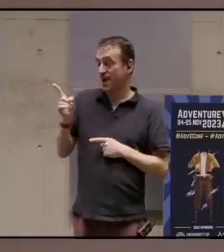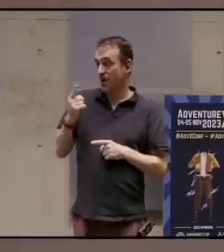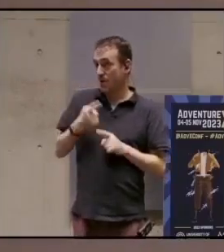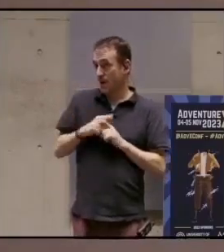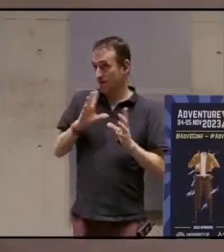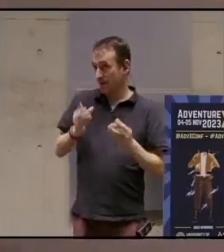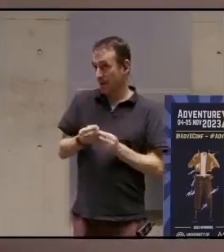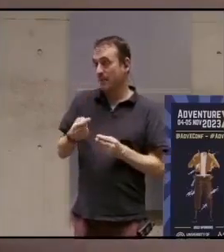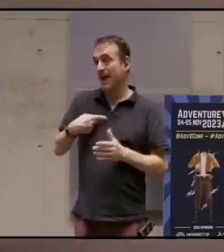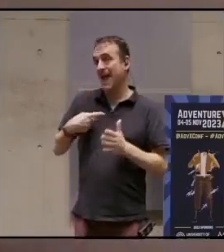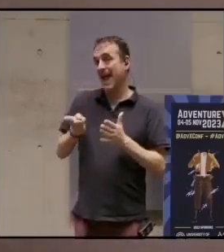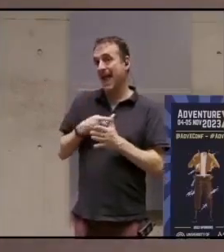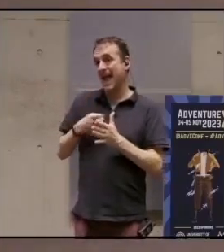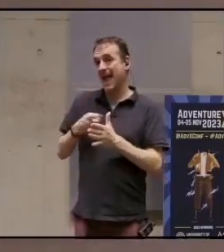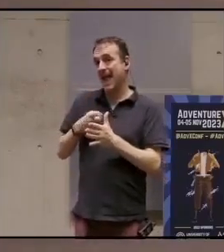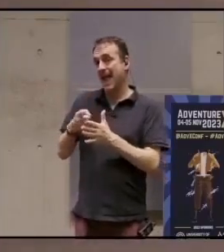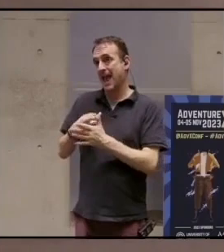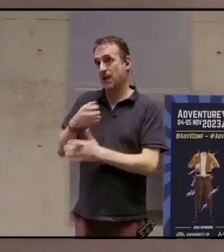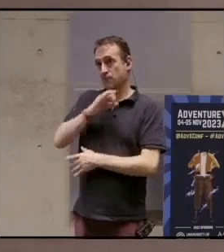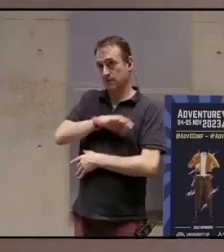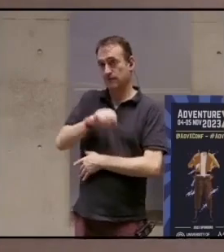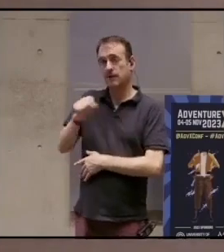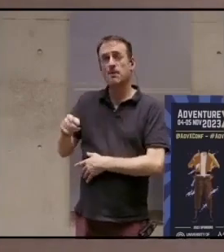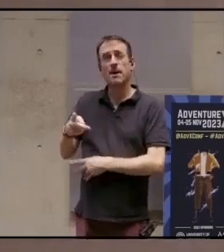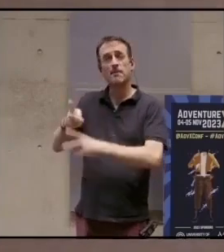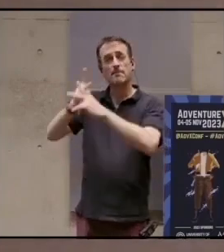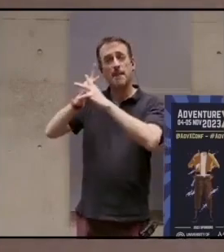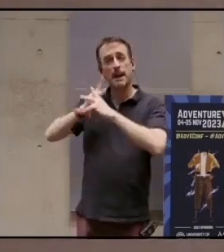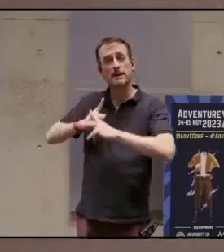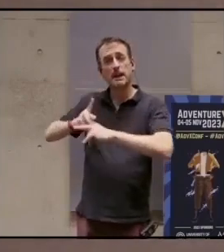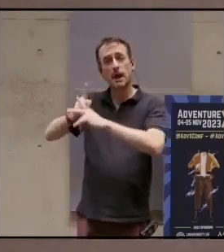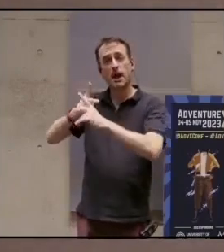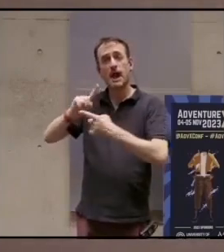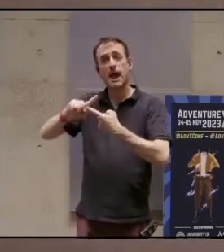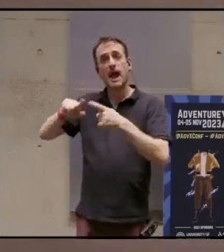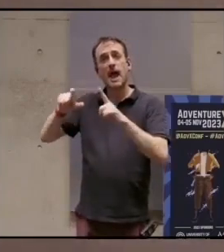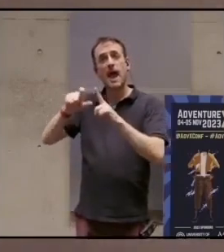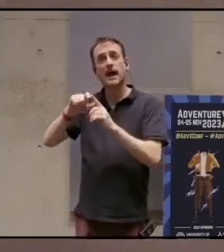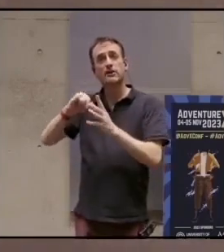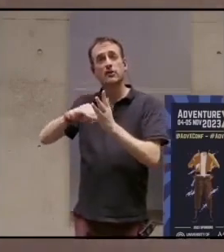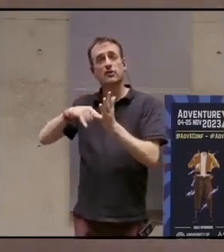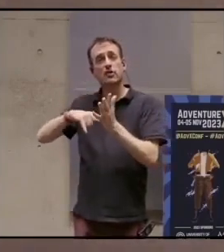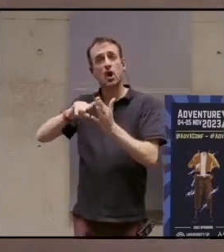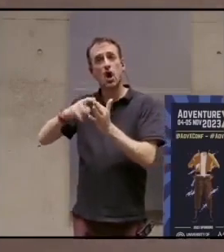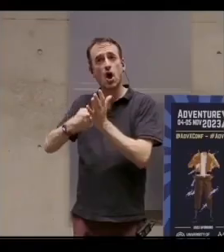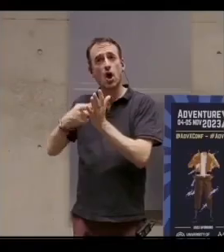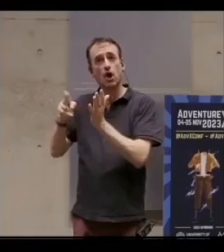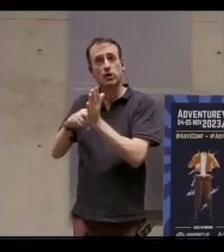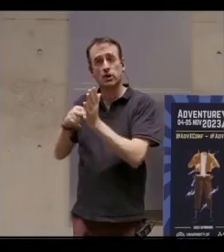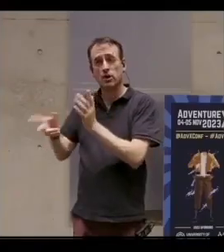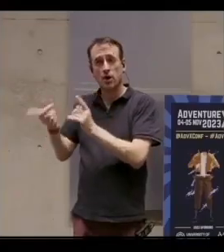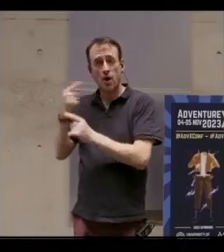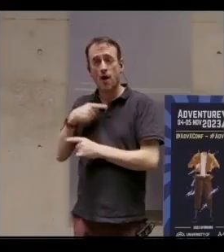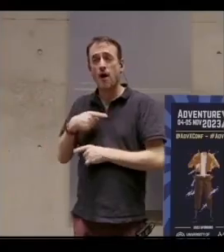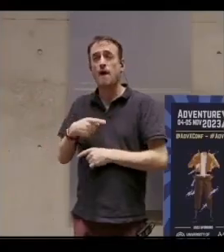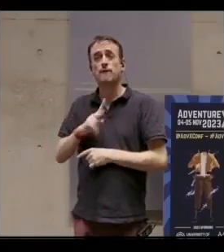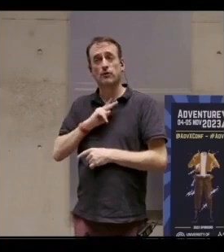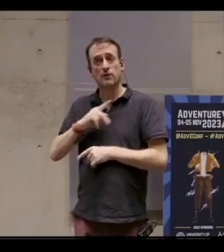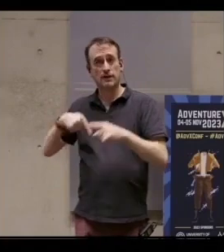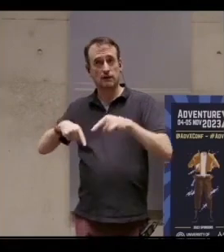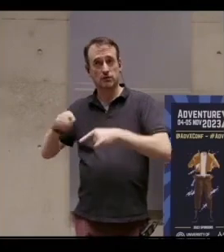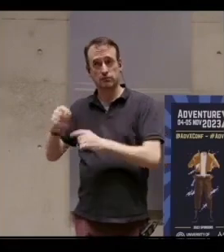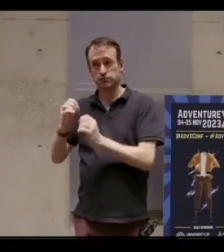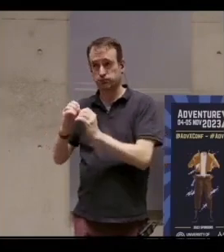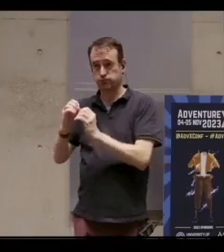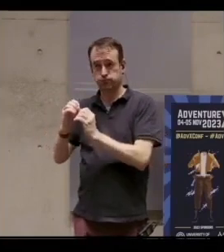like to thank my mentor at Splash Damage, Ed Stern, who's a lovely man who's forgotten more about voiceover direction than I may ever learn. He wrote